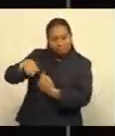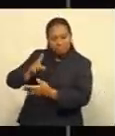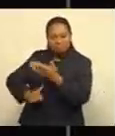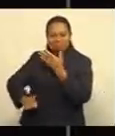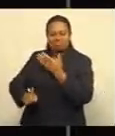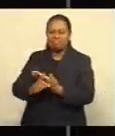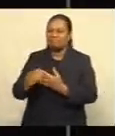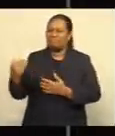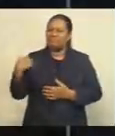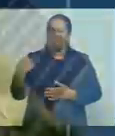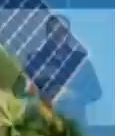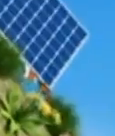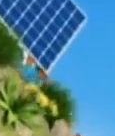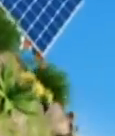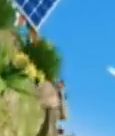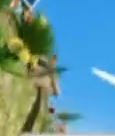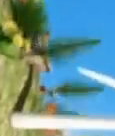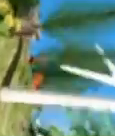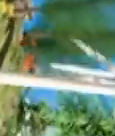Nimboila reports.